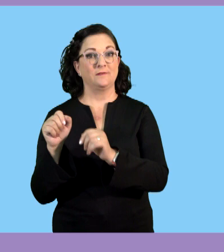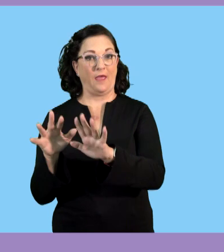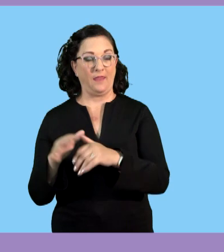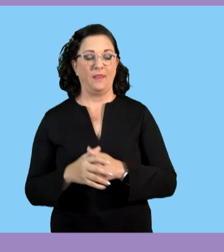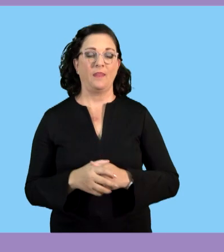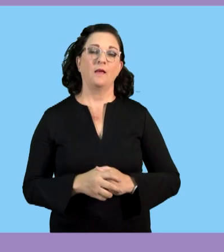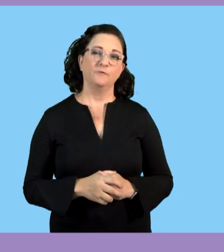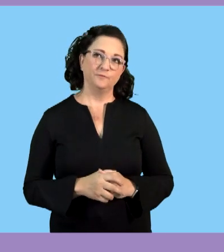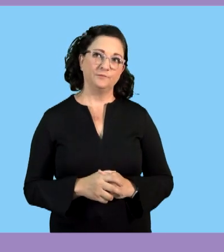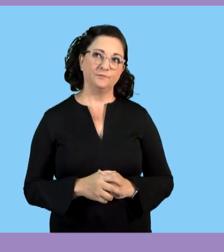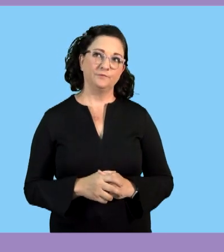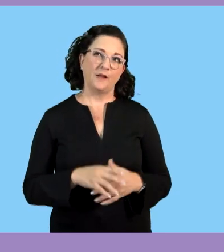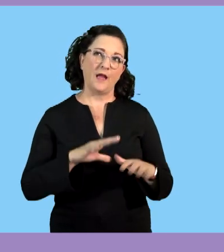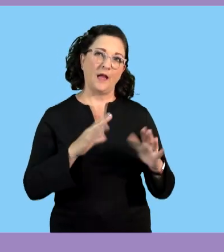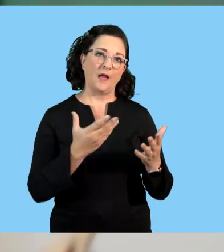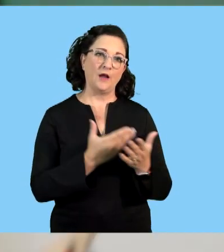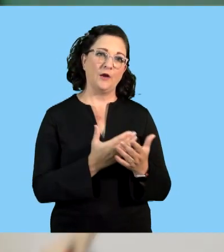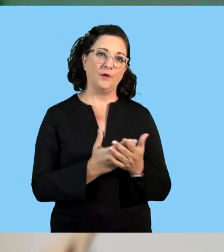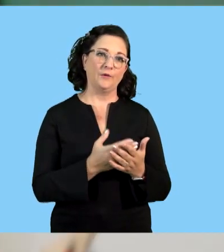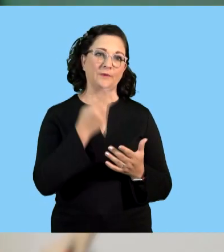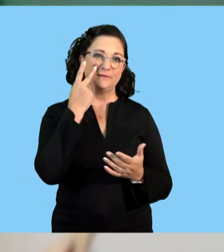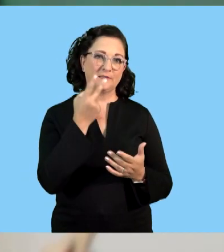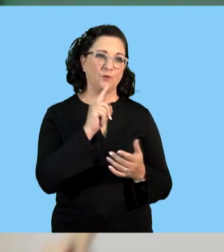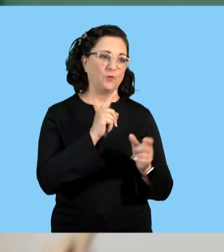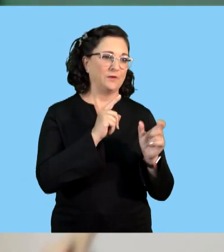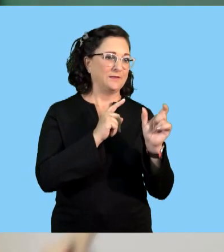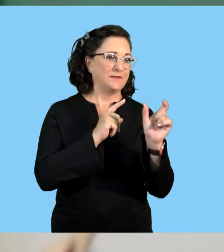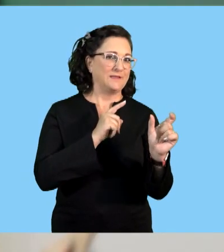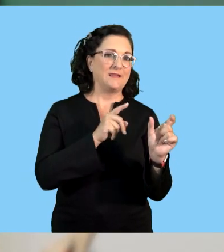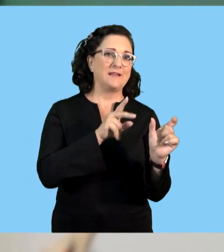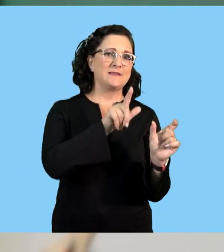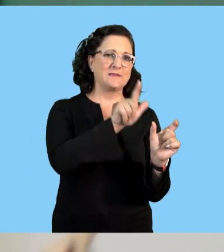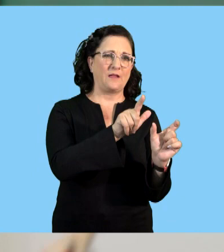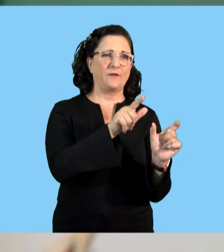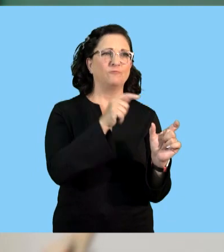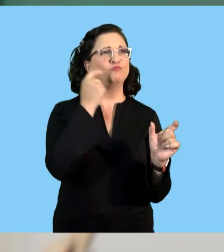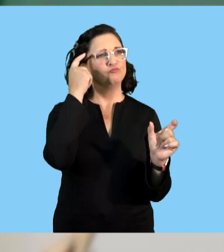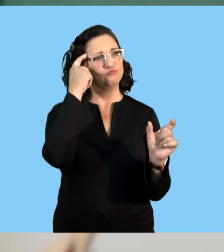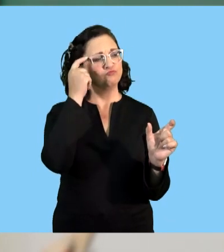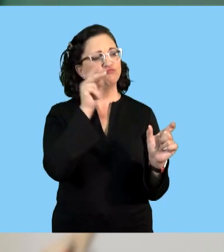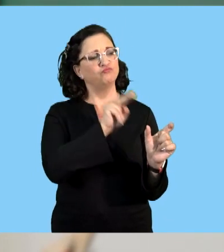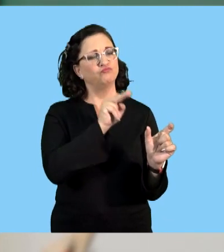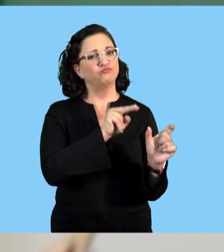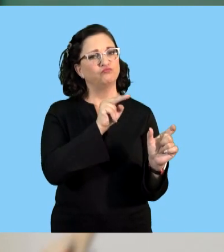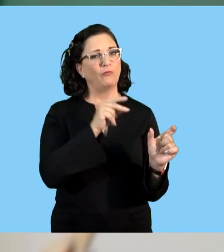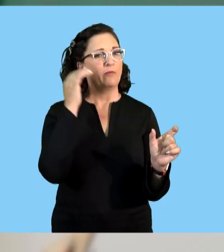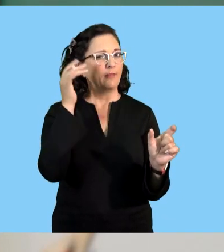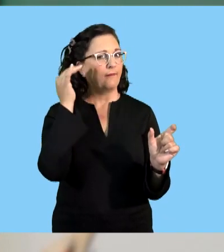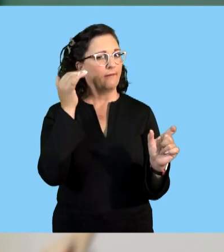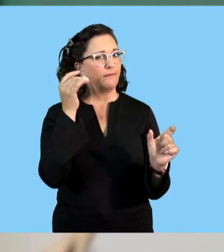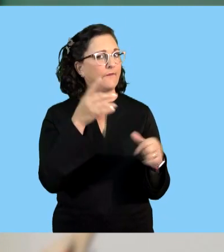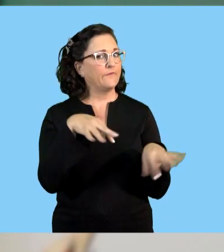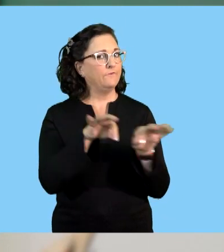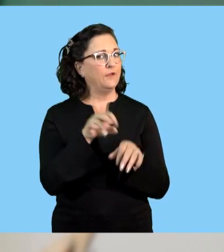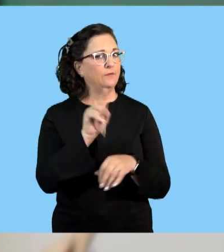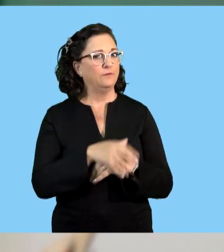So what value, when we add 7, gives us an answer of 10? Now, because it is by inspection, think about it and inspect our equation. What